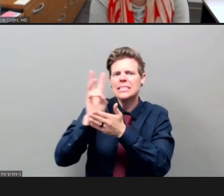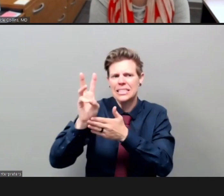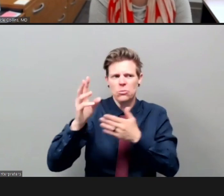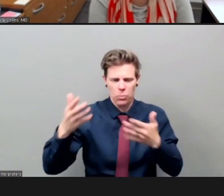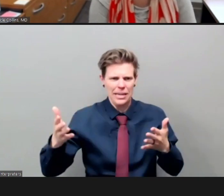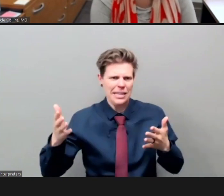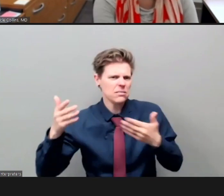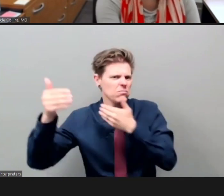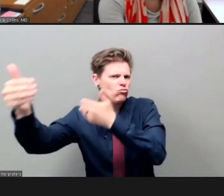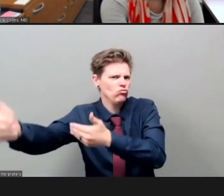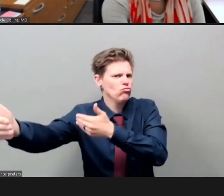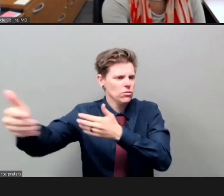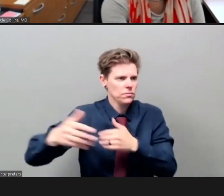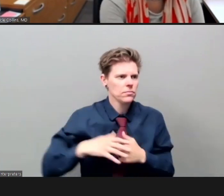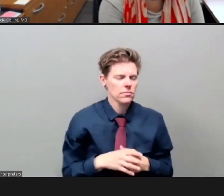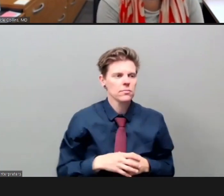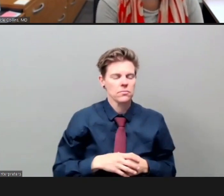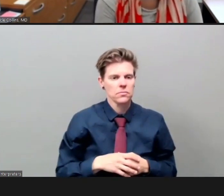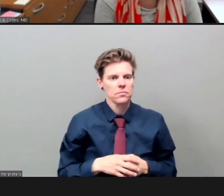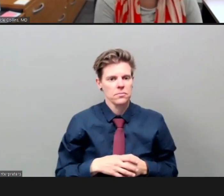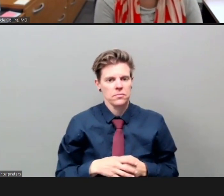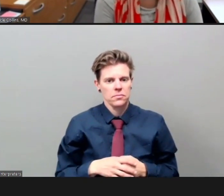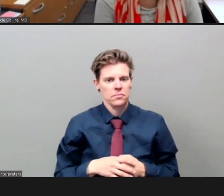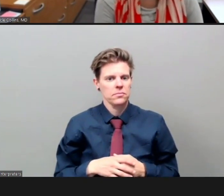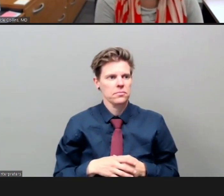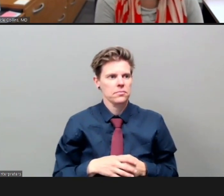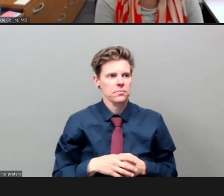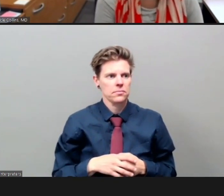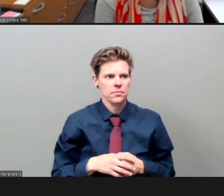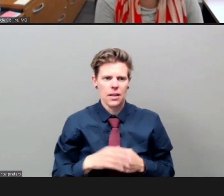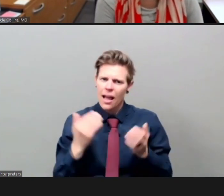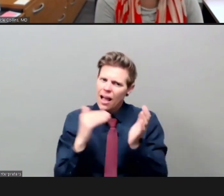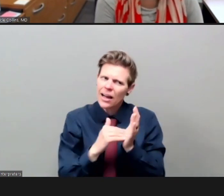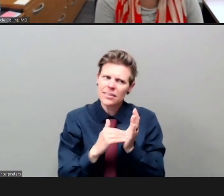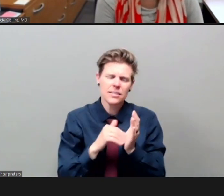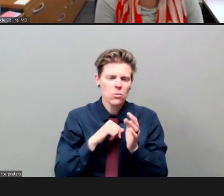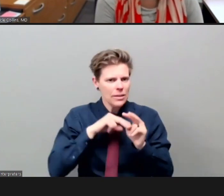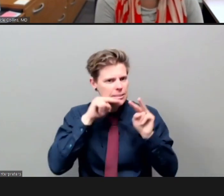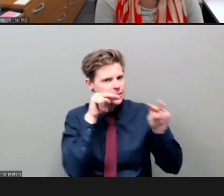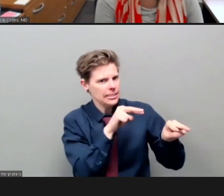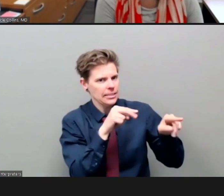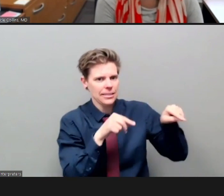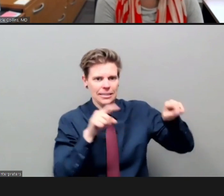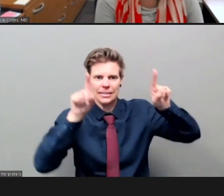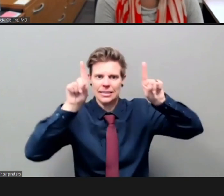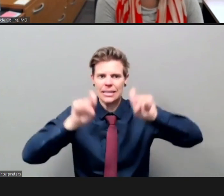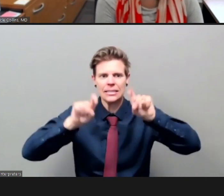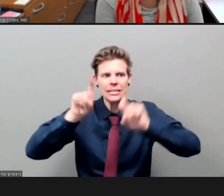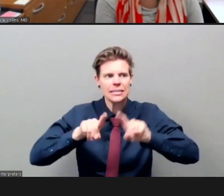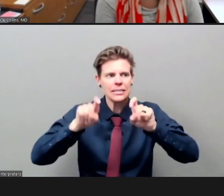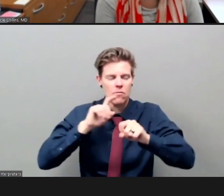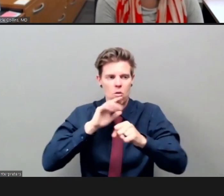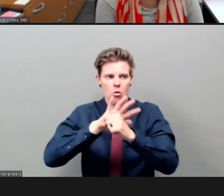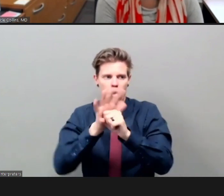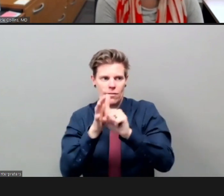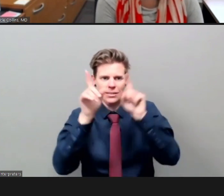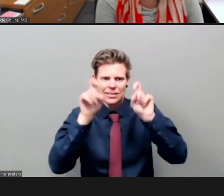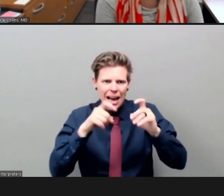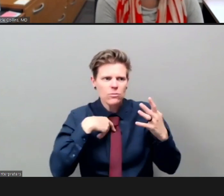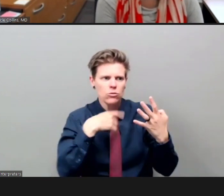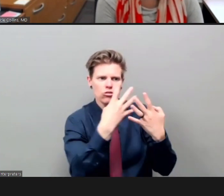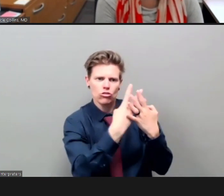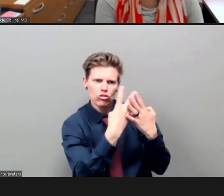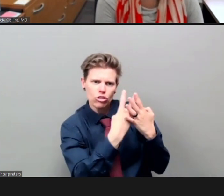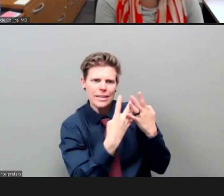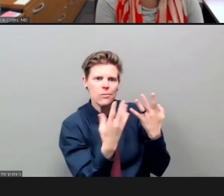way. We're really closely reevaluating testing of asymptomatic people. You mentioned that screening testing in businesses, and